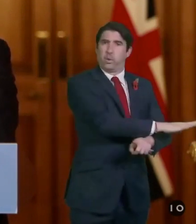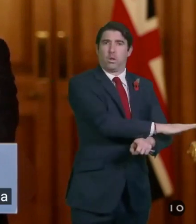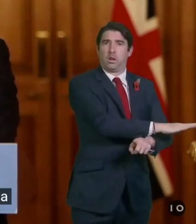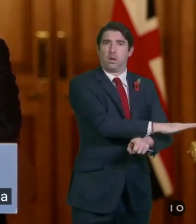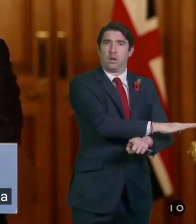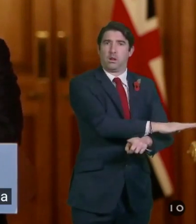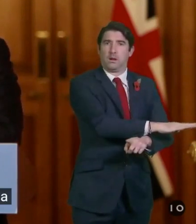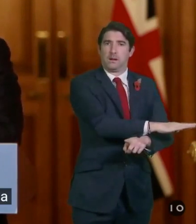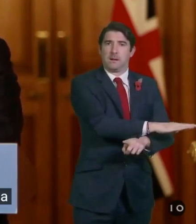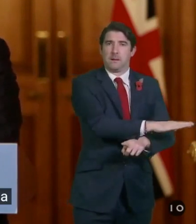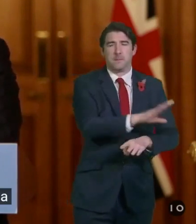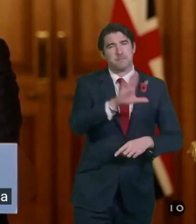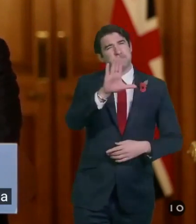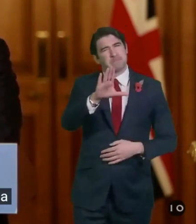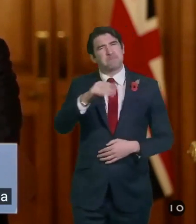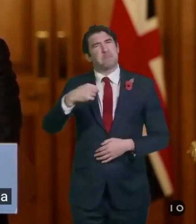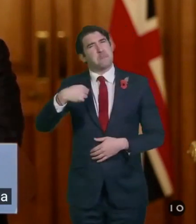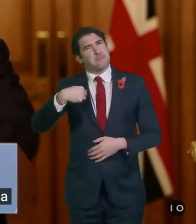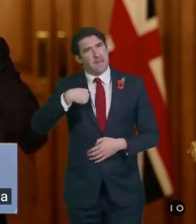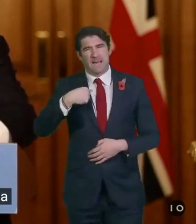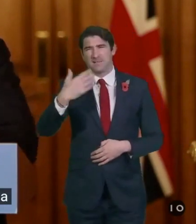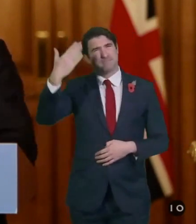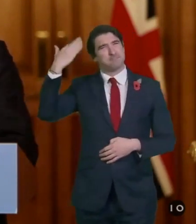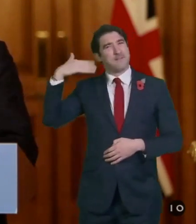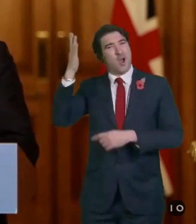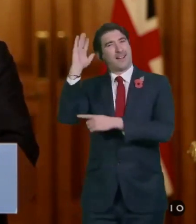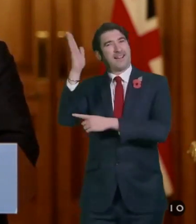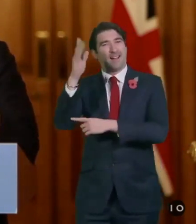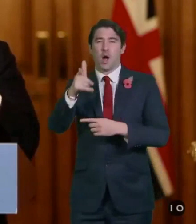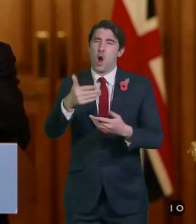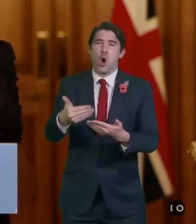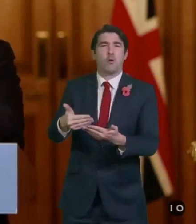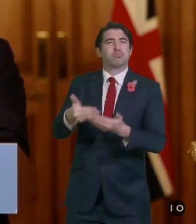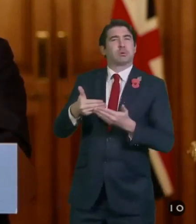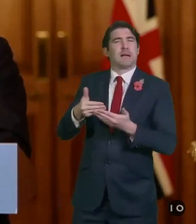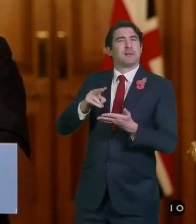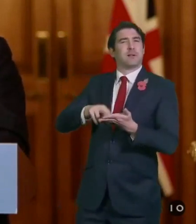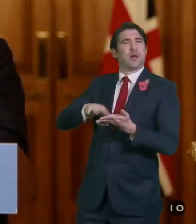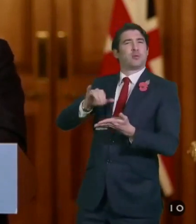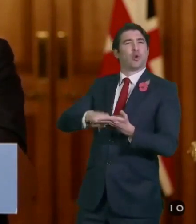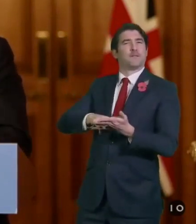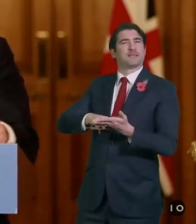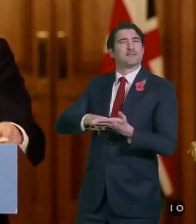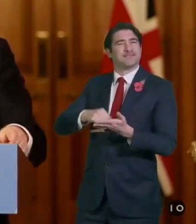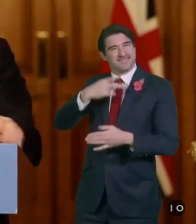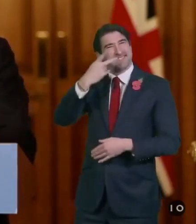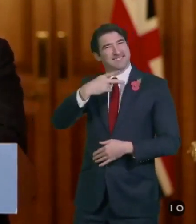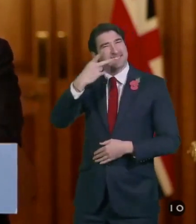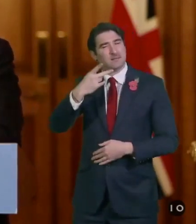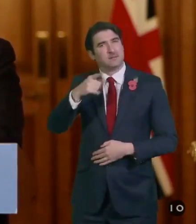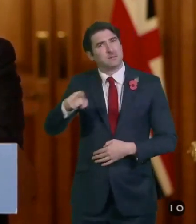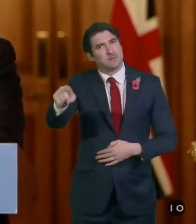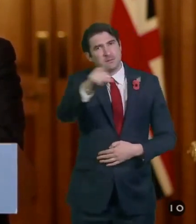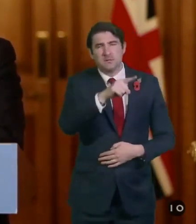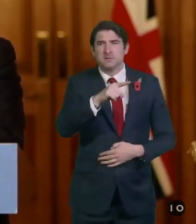NHS would be a medical and a moral disaster beyond the raw loss